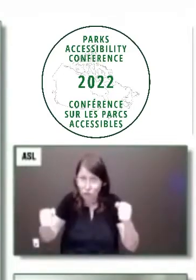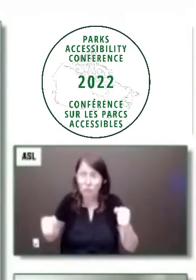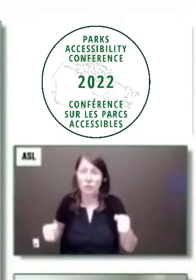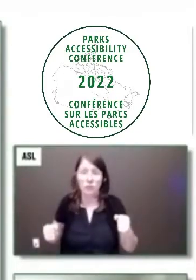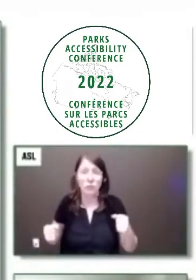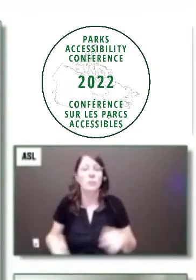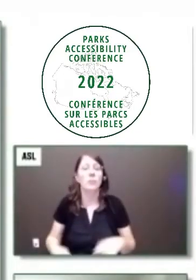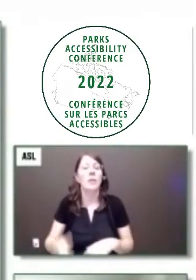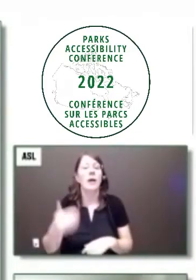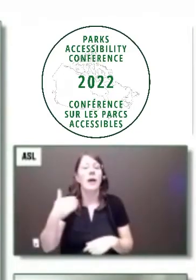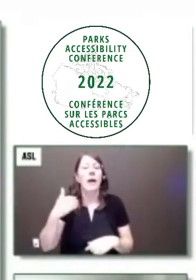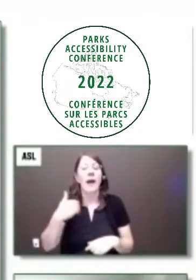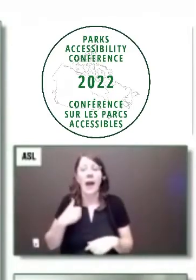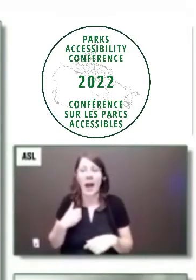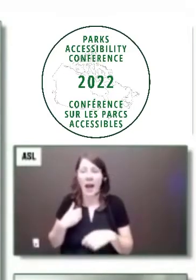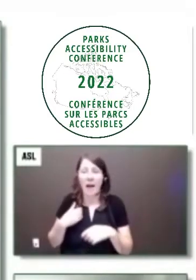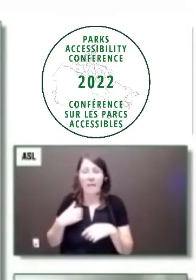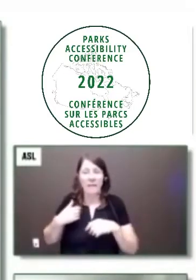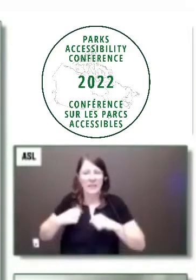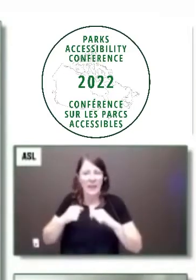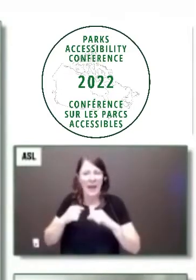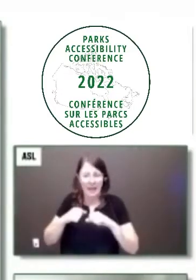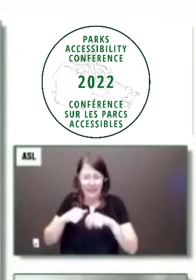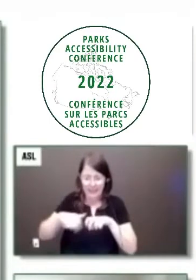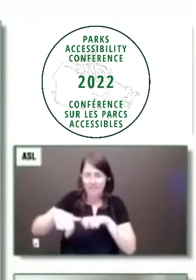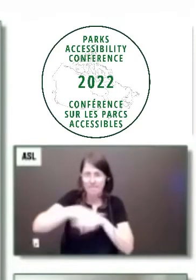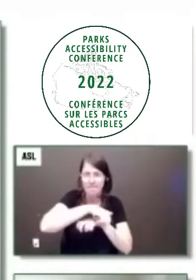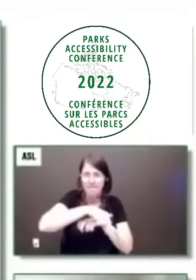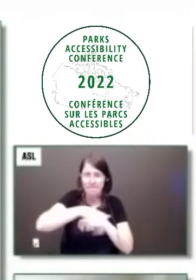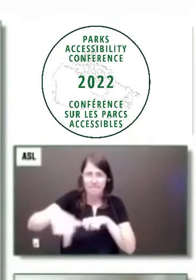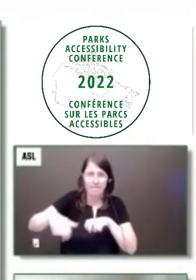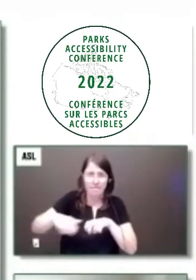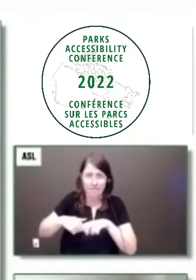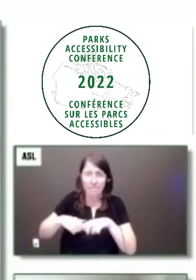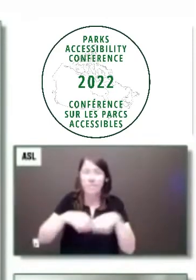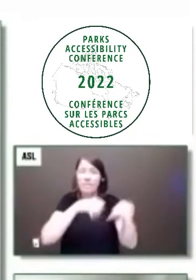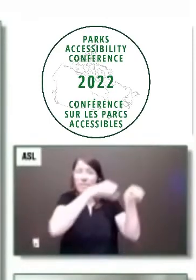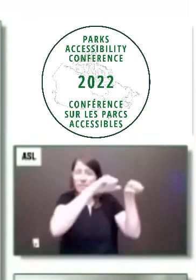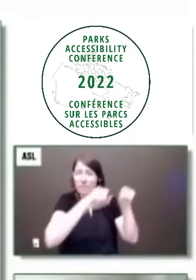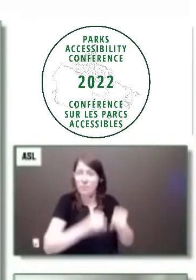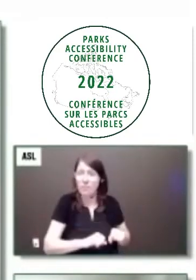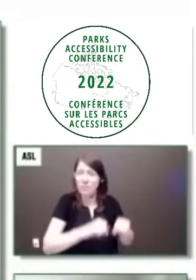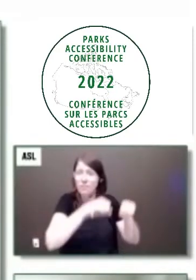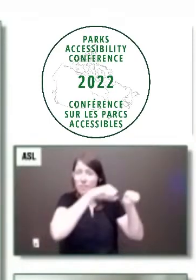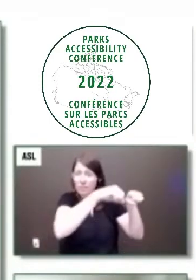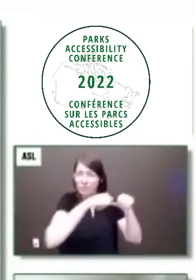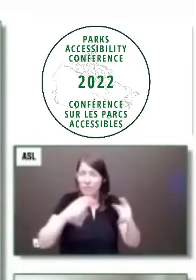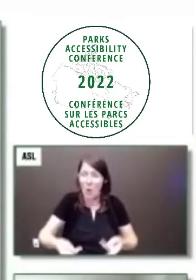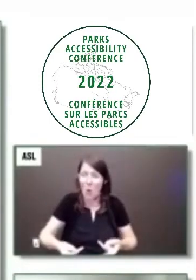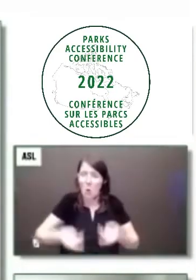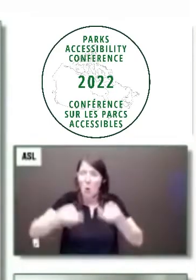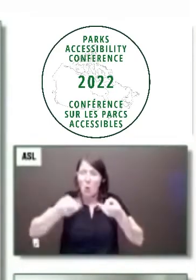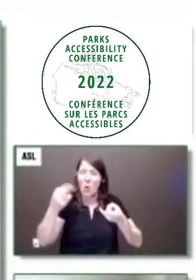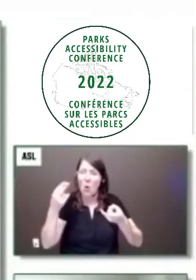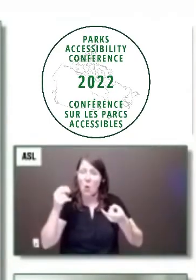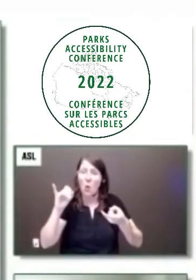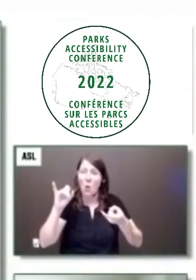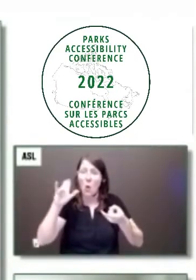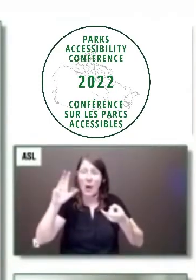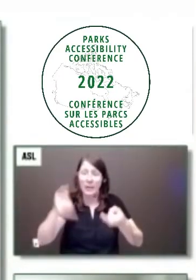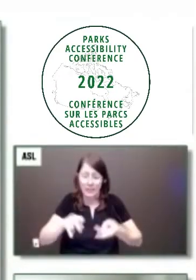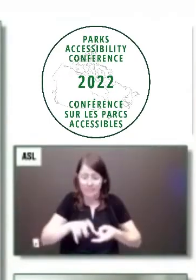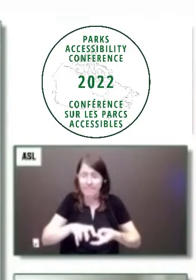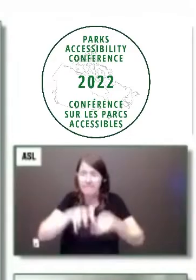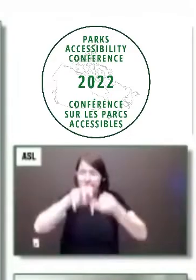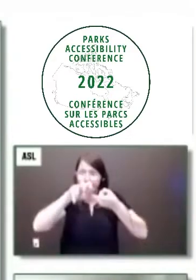privacy. Beside the screen is a hoist. The tracks for the hoist are on the ceiling of the washroom. And finally, to the left, there is a